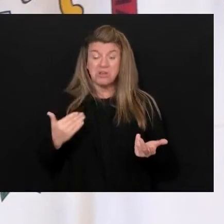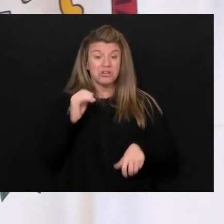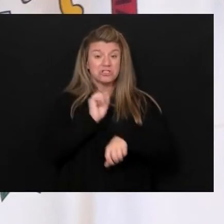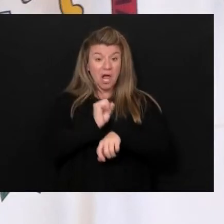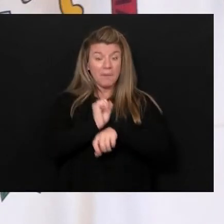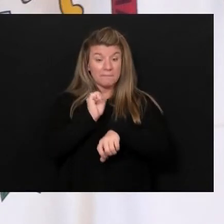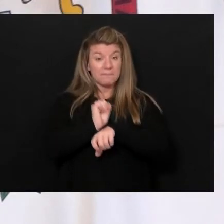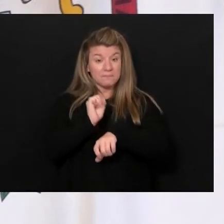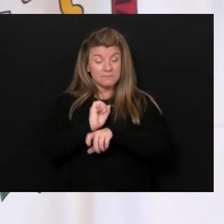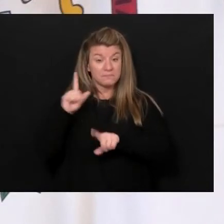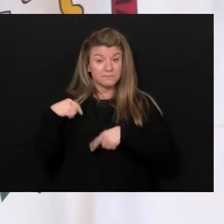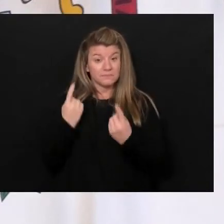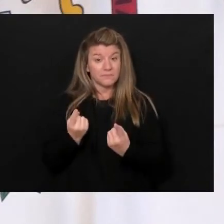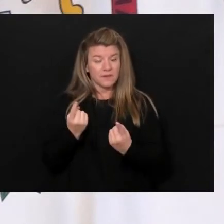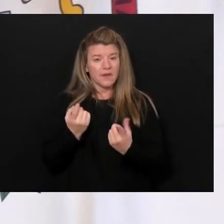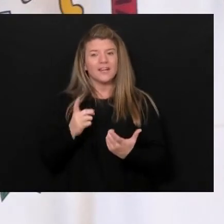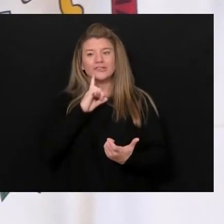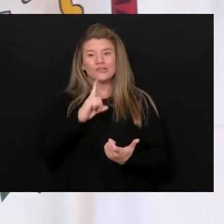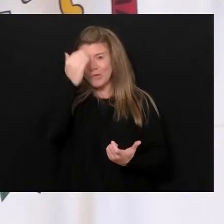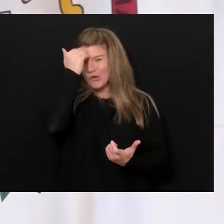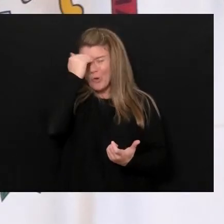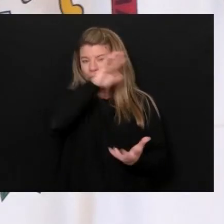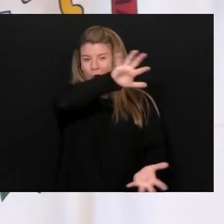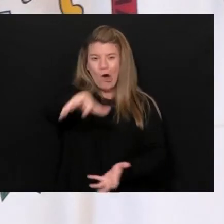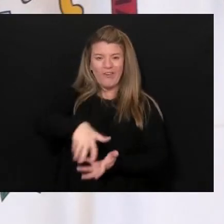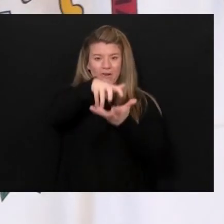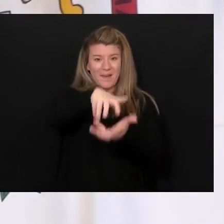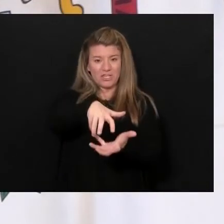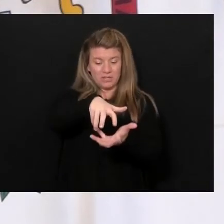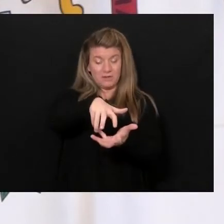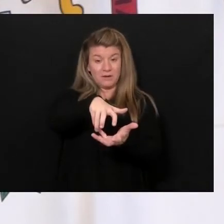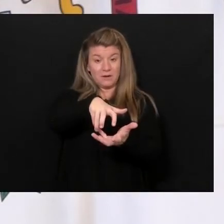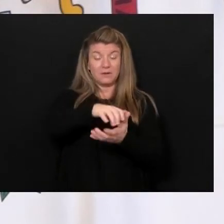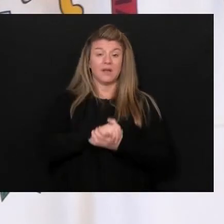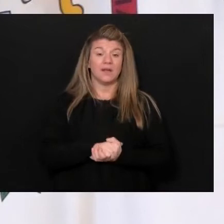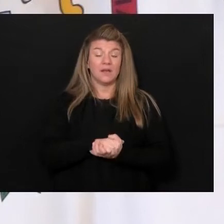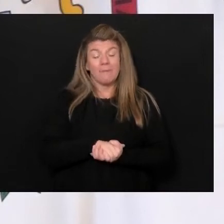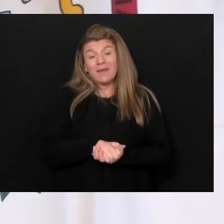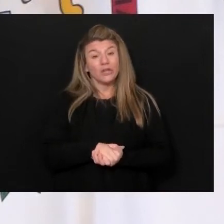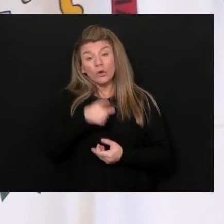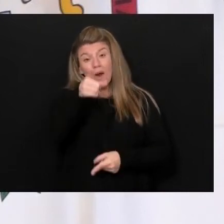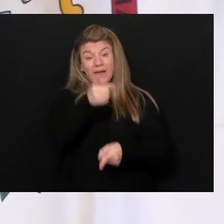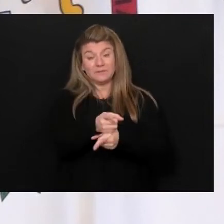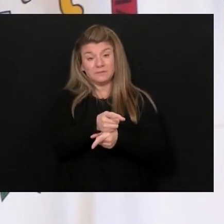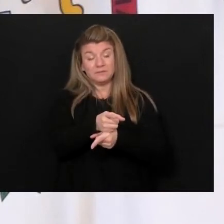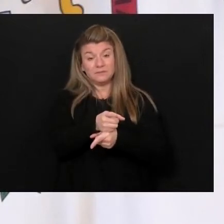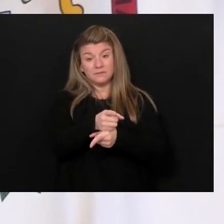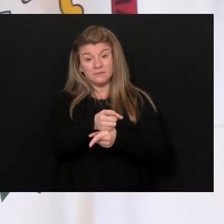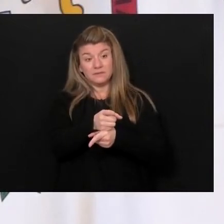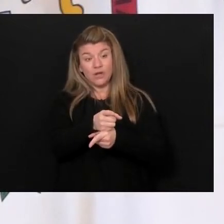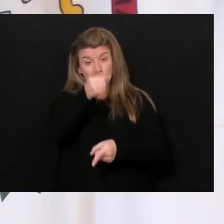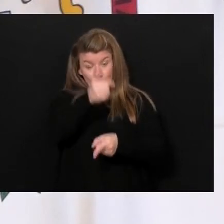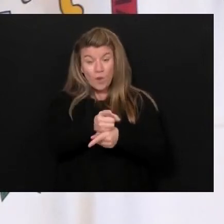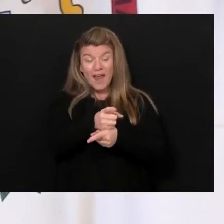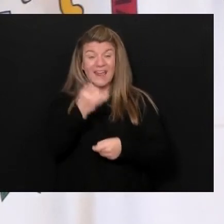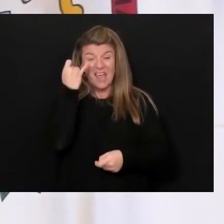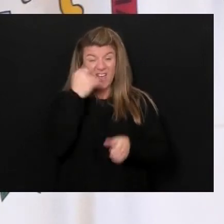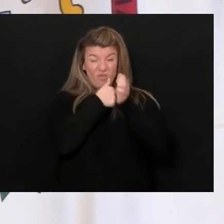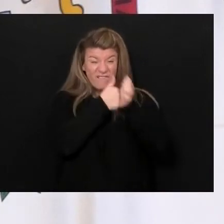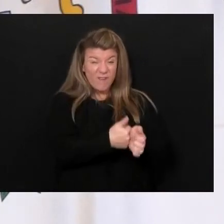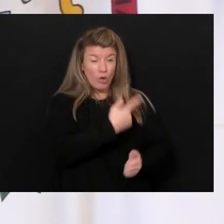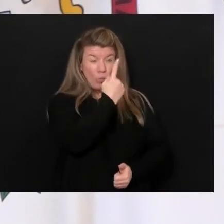good. And so with all that being said, you're right. You're right, Phil. If you just went by